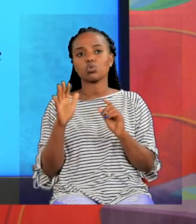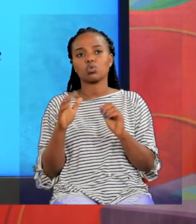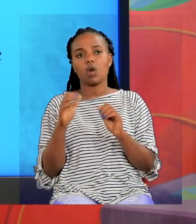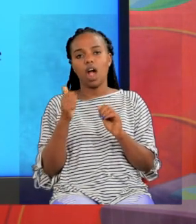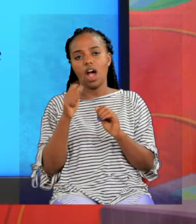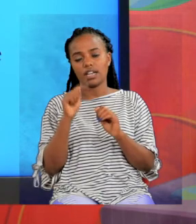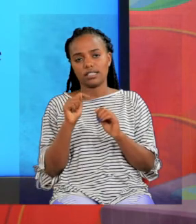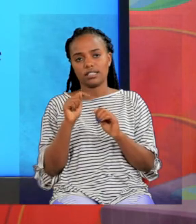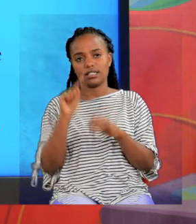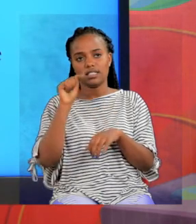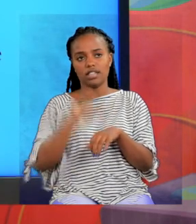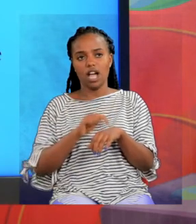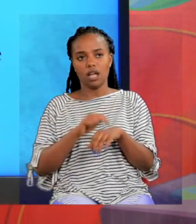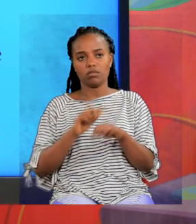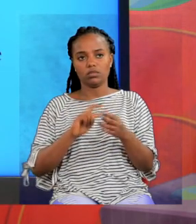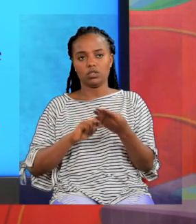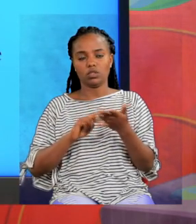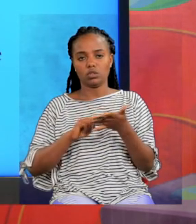taking two letters at a time. So